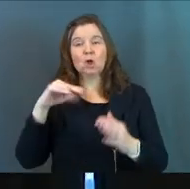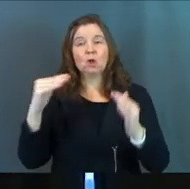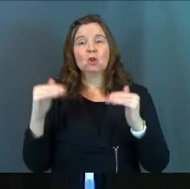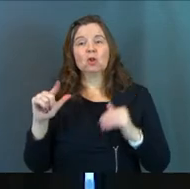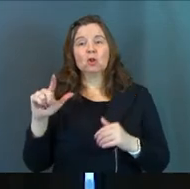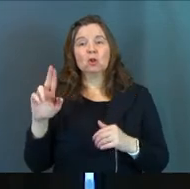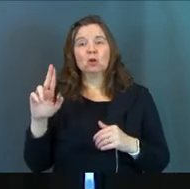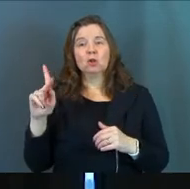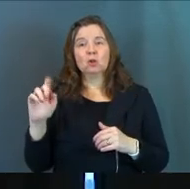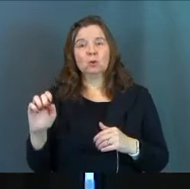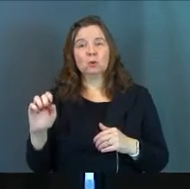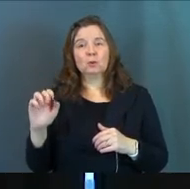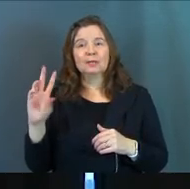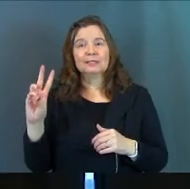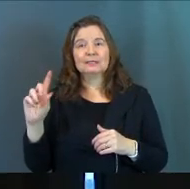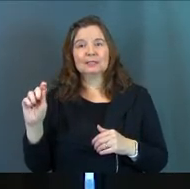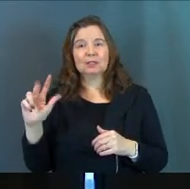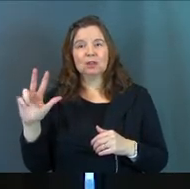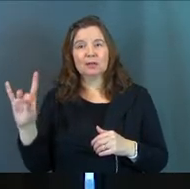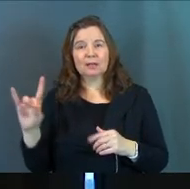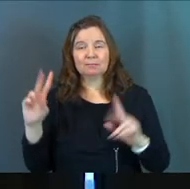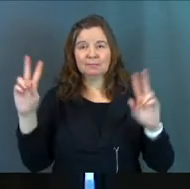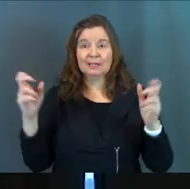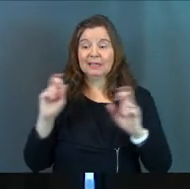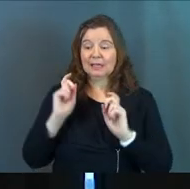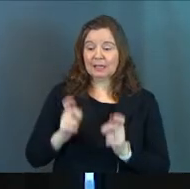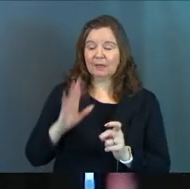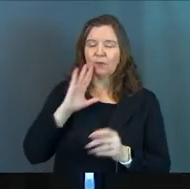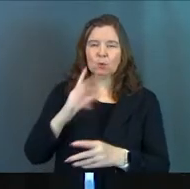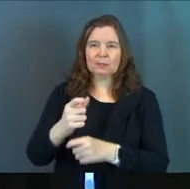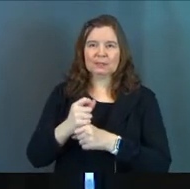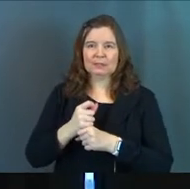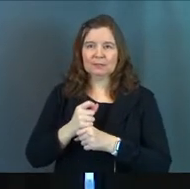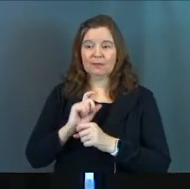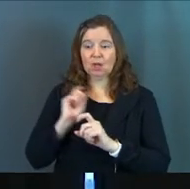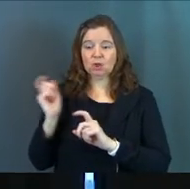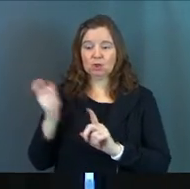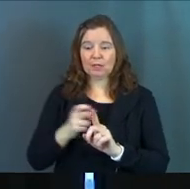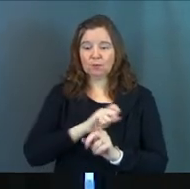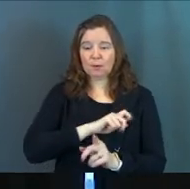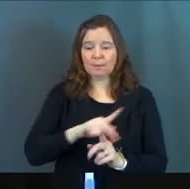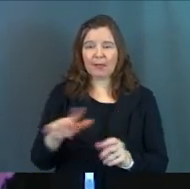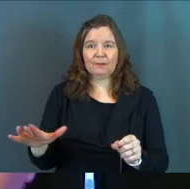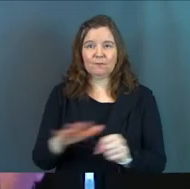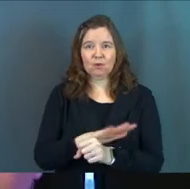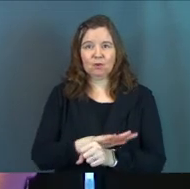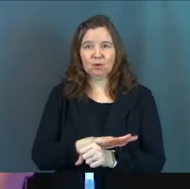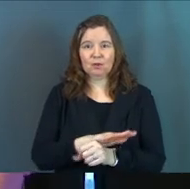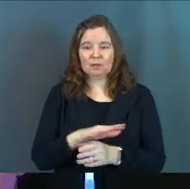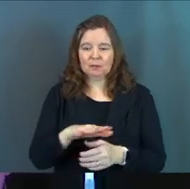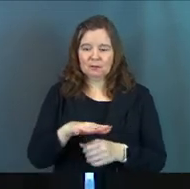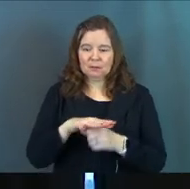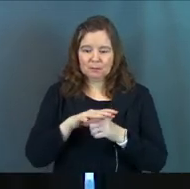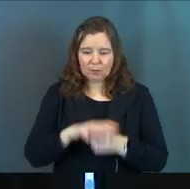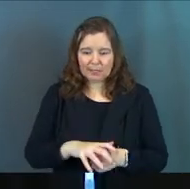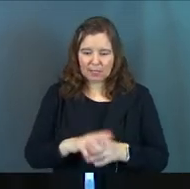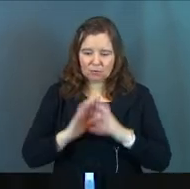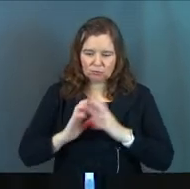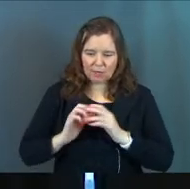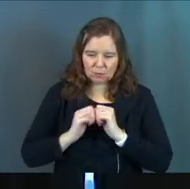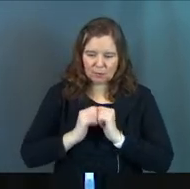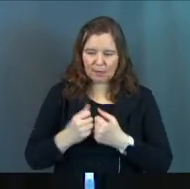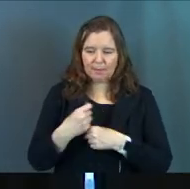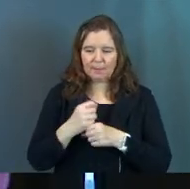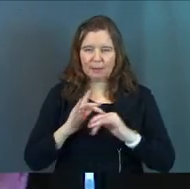Luke 6:38. It says, give and you will receive, and your gift will return to you in full, pressed down, shaken together